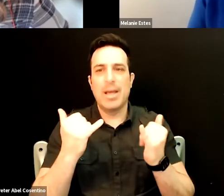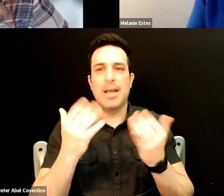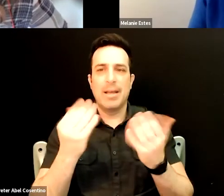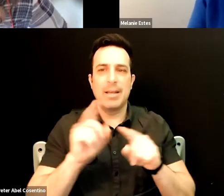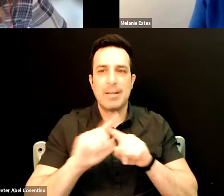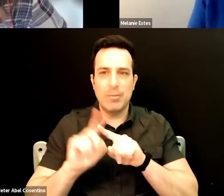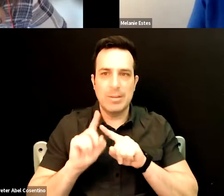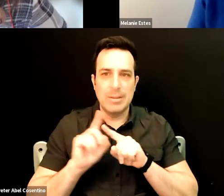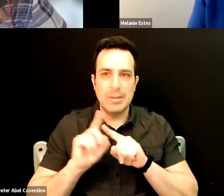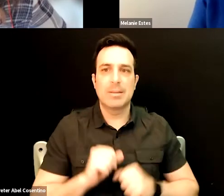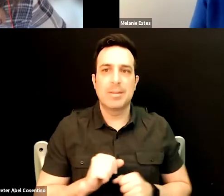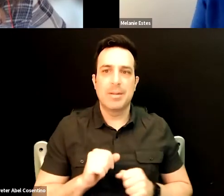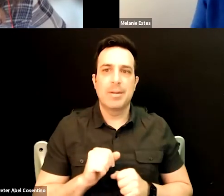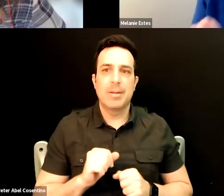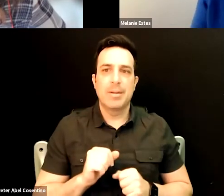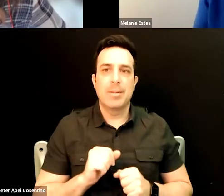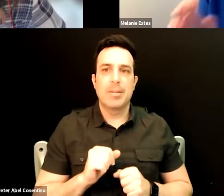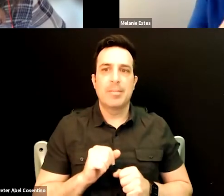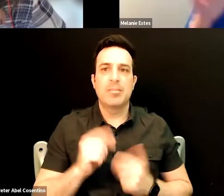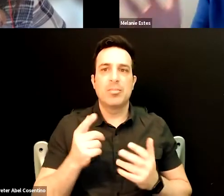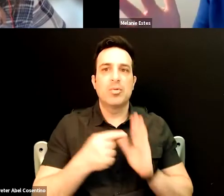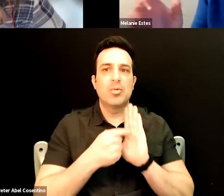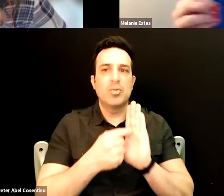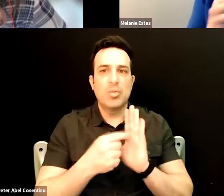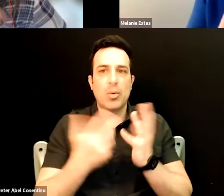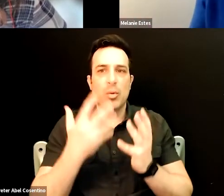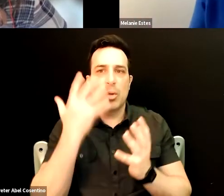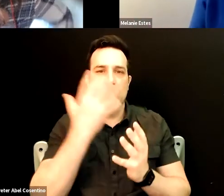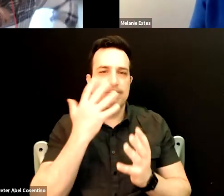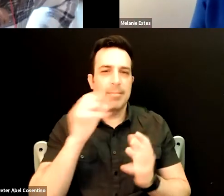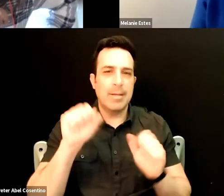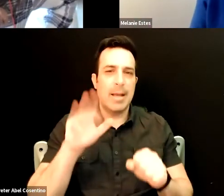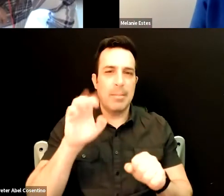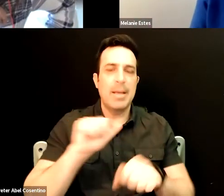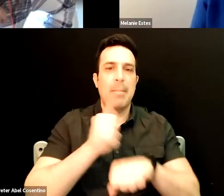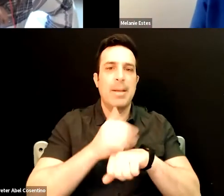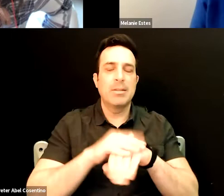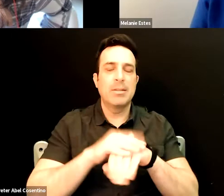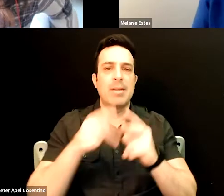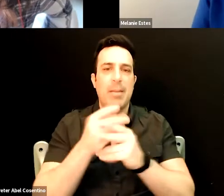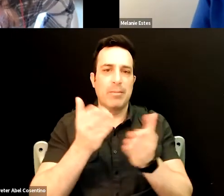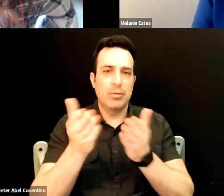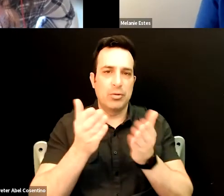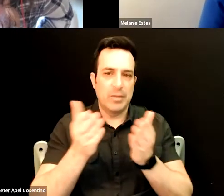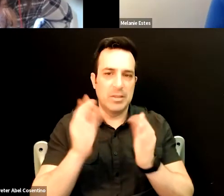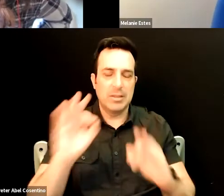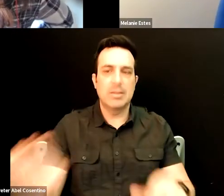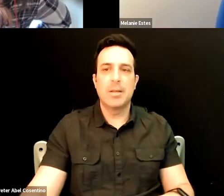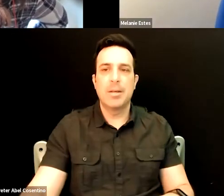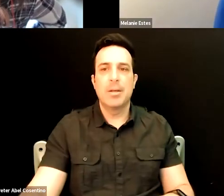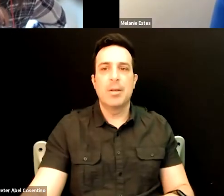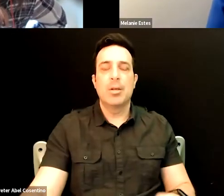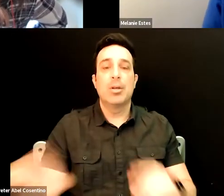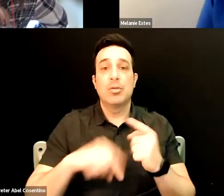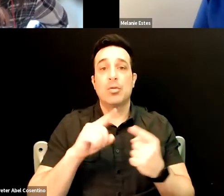differences to show you what the outcomes can be based on the type of services that you're surrounded by. So when